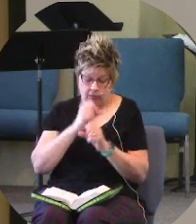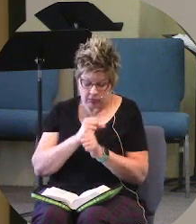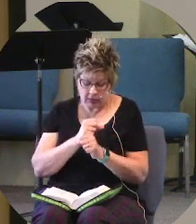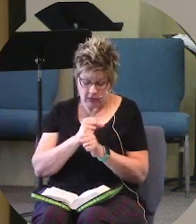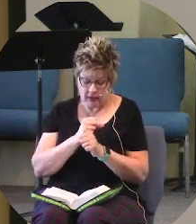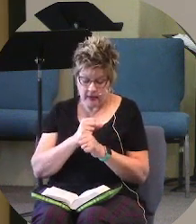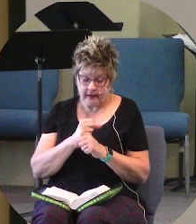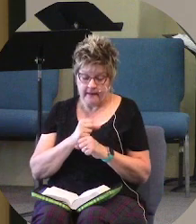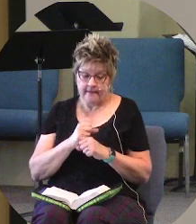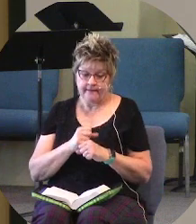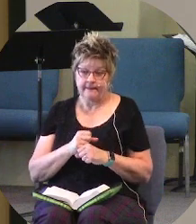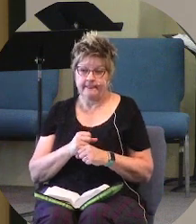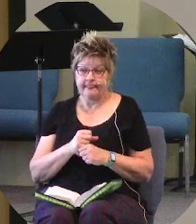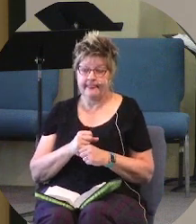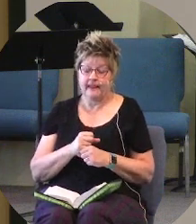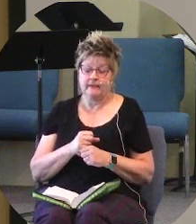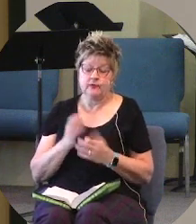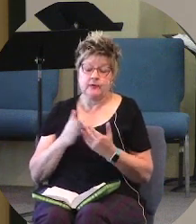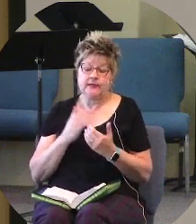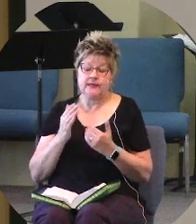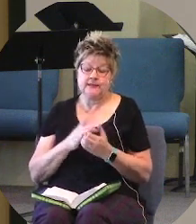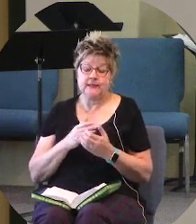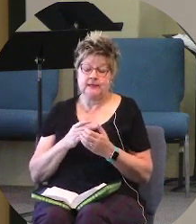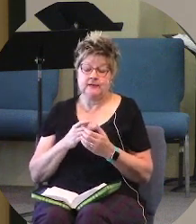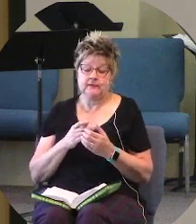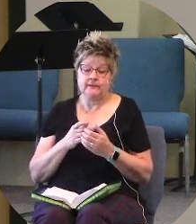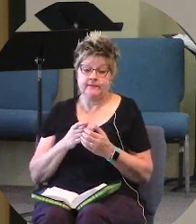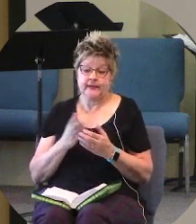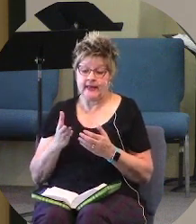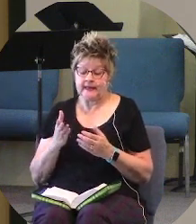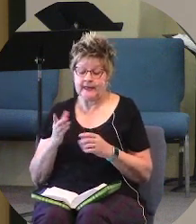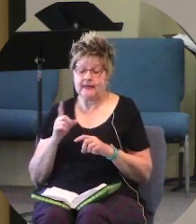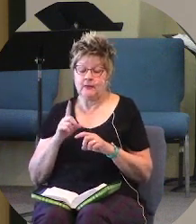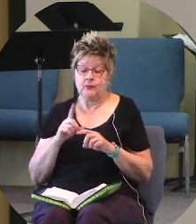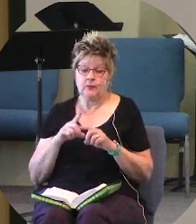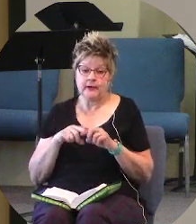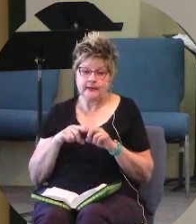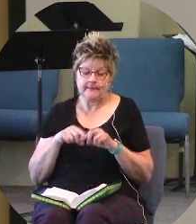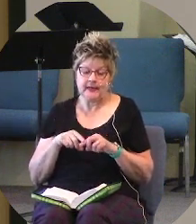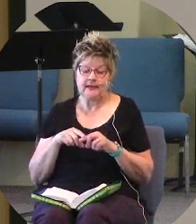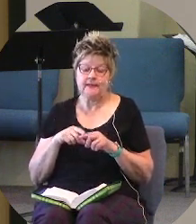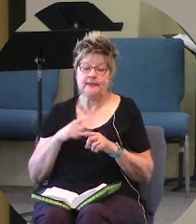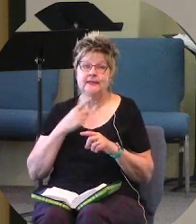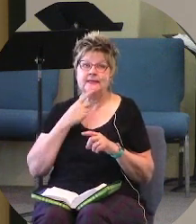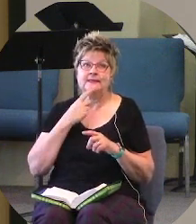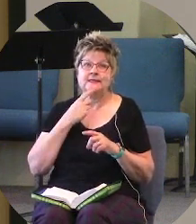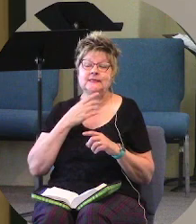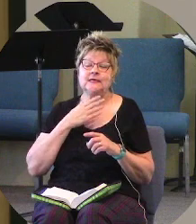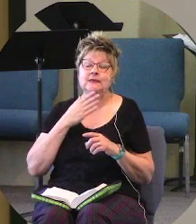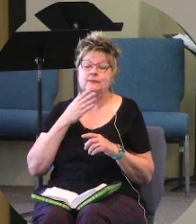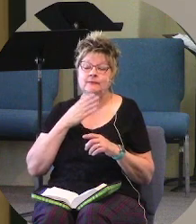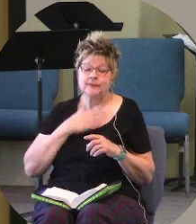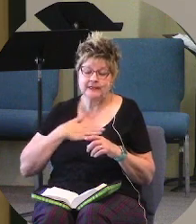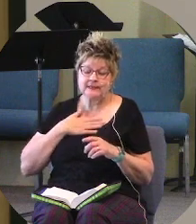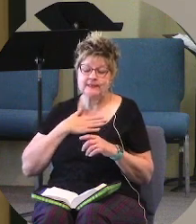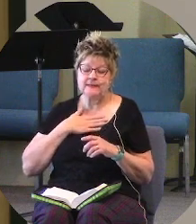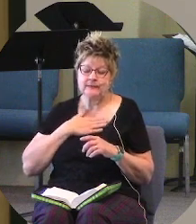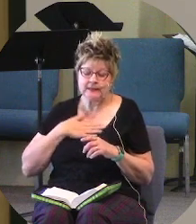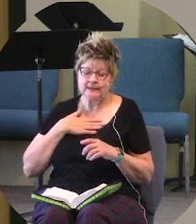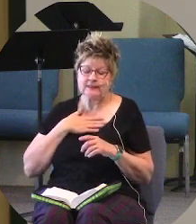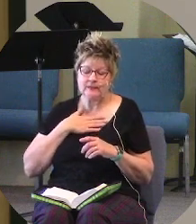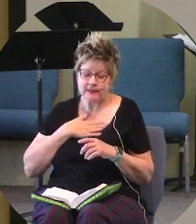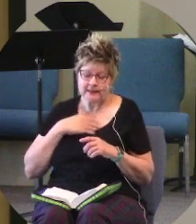easily be that thing that we depend on. And he says, no, please, please, please depend on me.